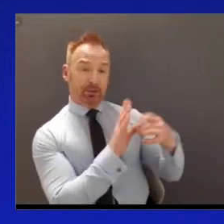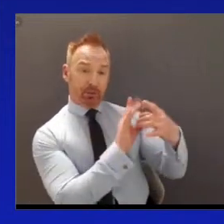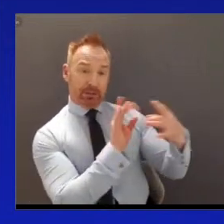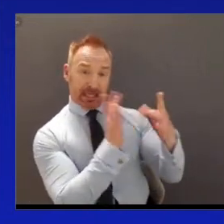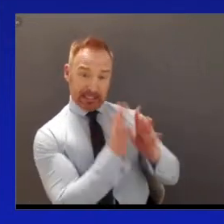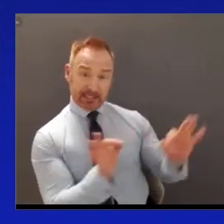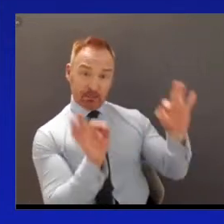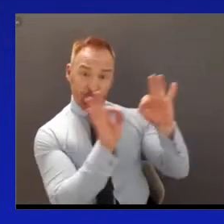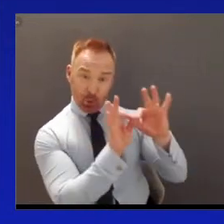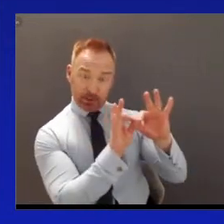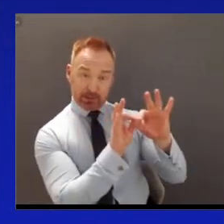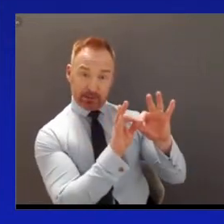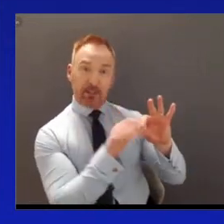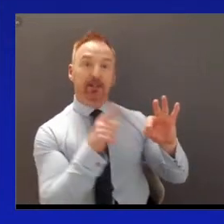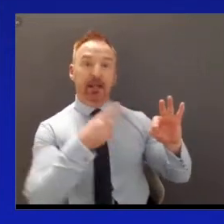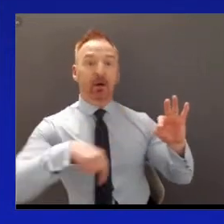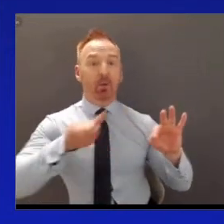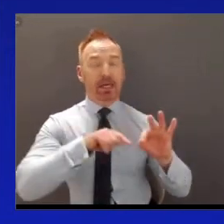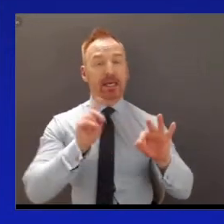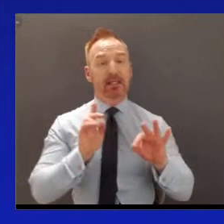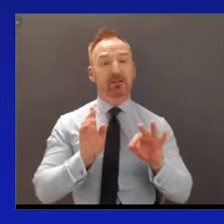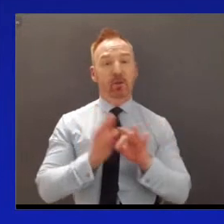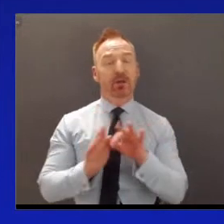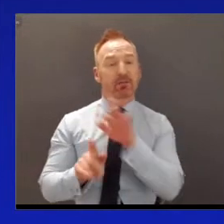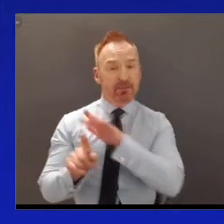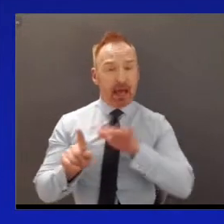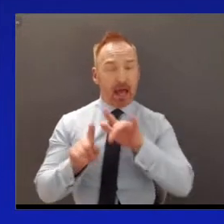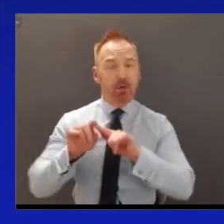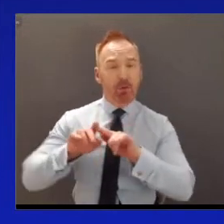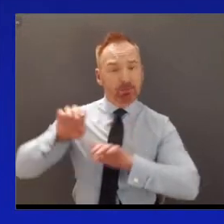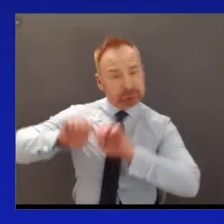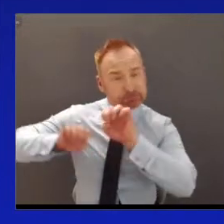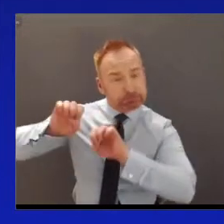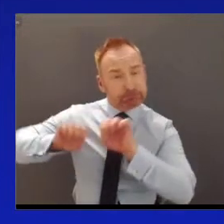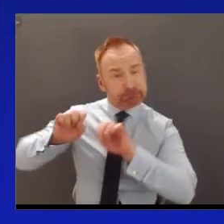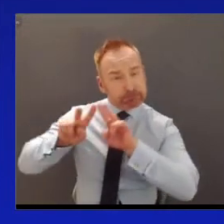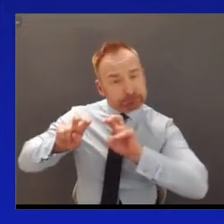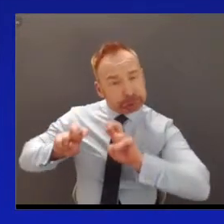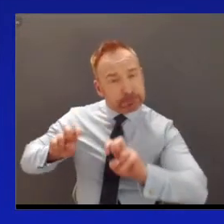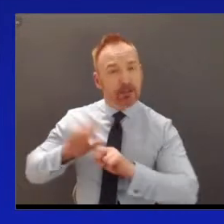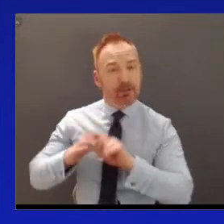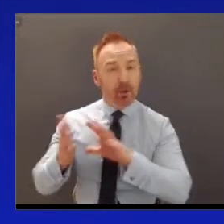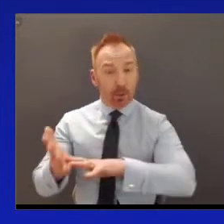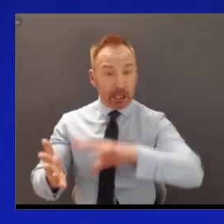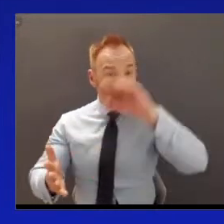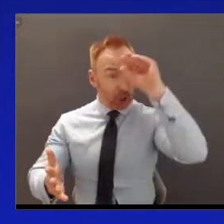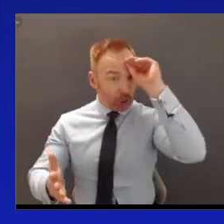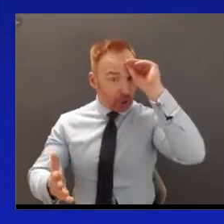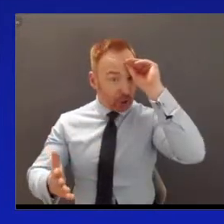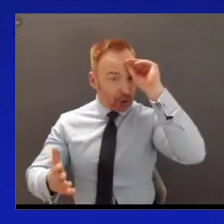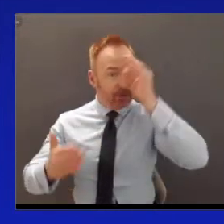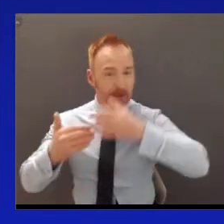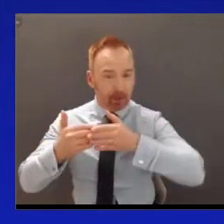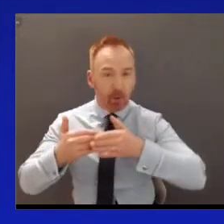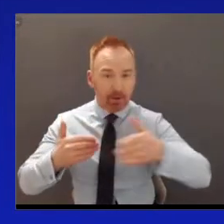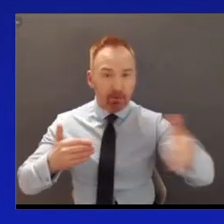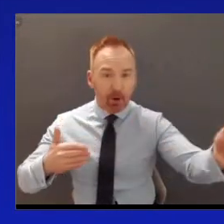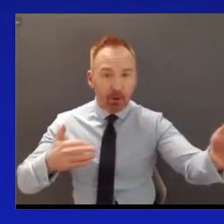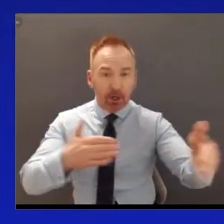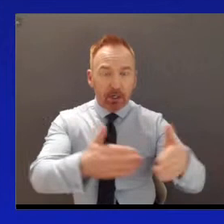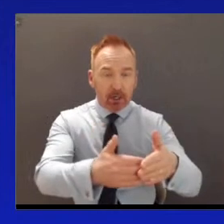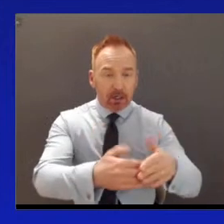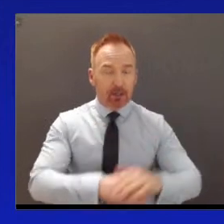comment qu'on bâtit sur les expériences positives. Et c'est clair que l'équipe sont en train de faire ça actuellement.